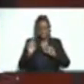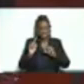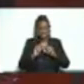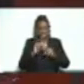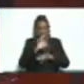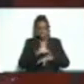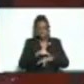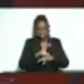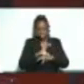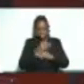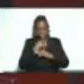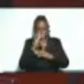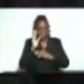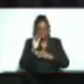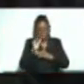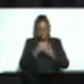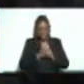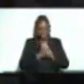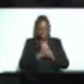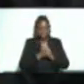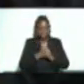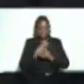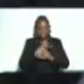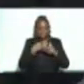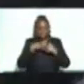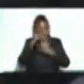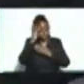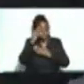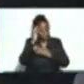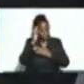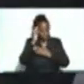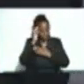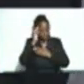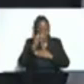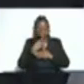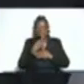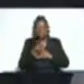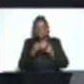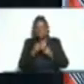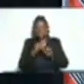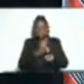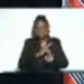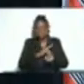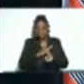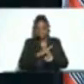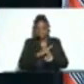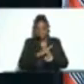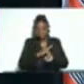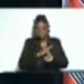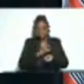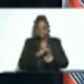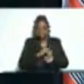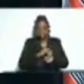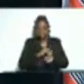Anglican Church to pay their final respects. Prime Minister, the Honorable Philip Davis, highlighted Dr. Gomez's many local connections